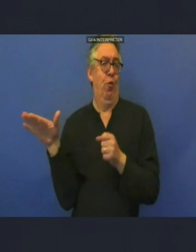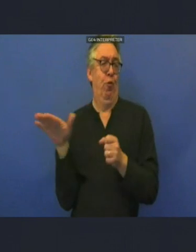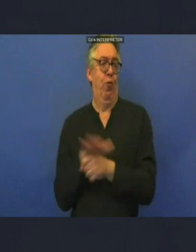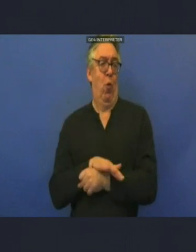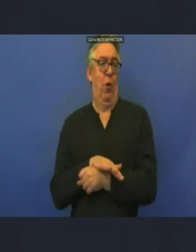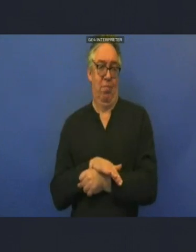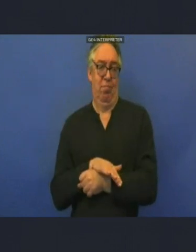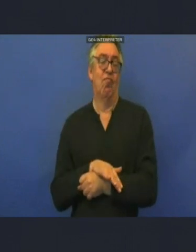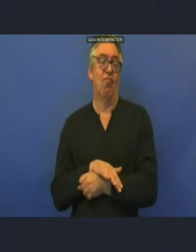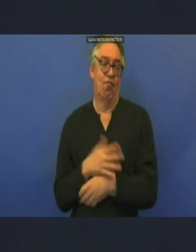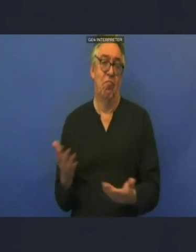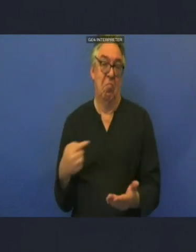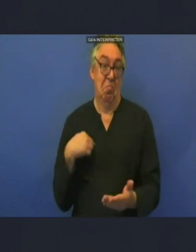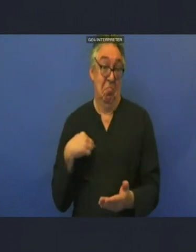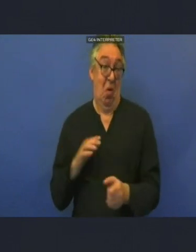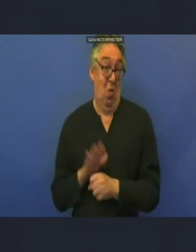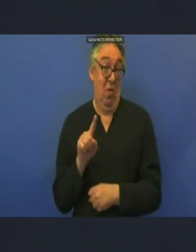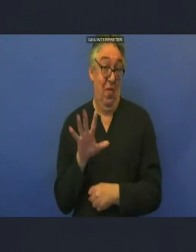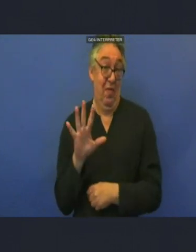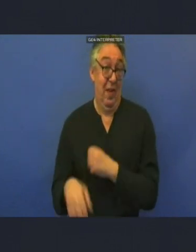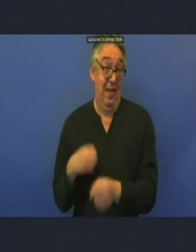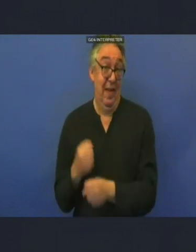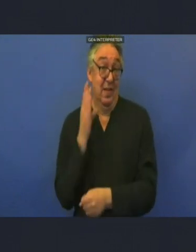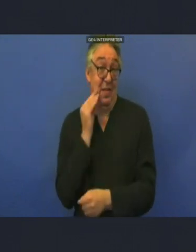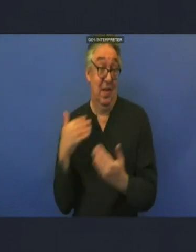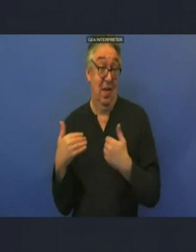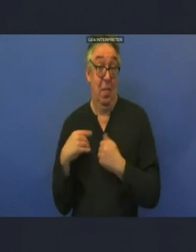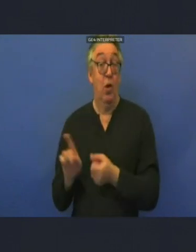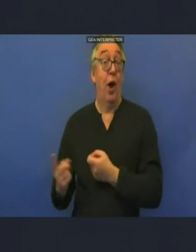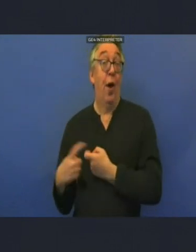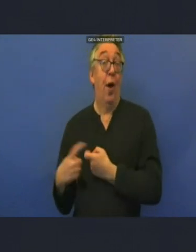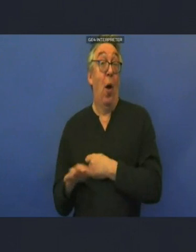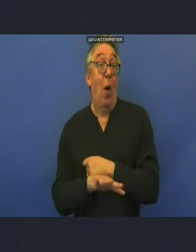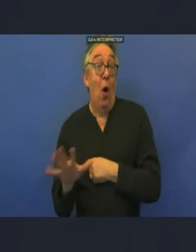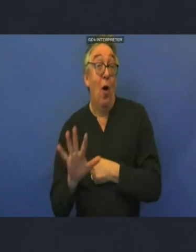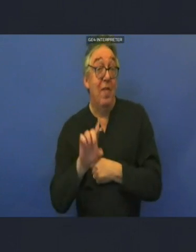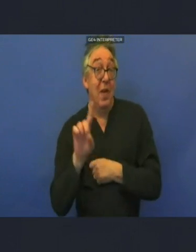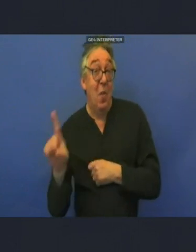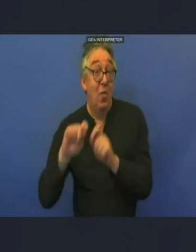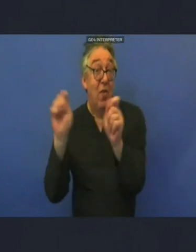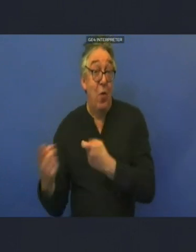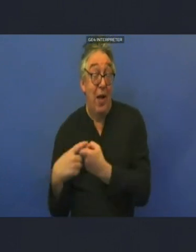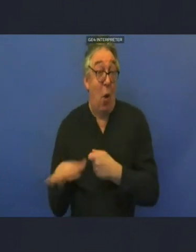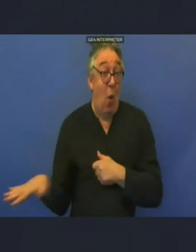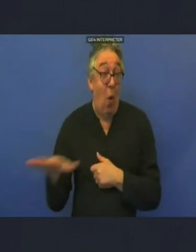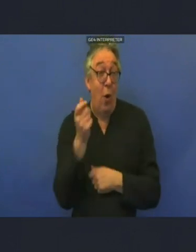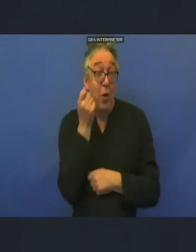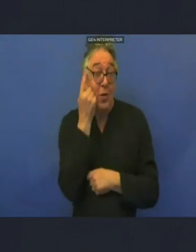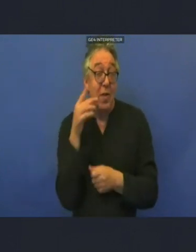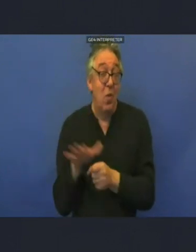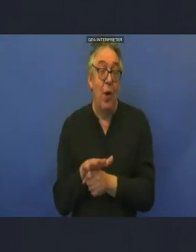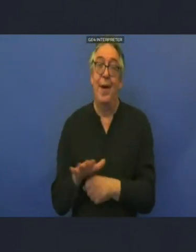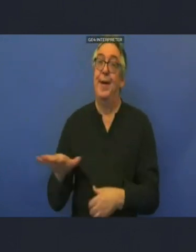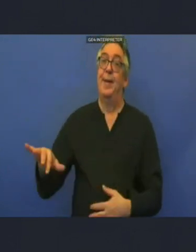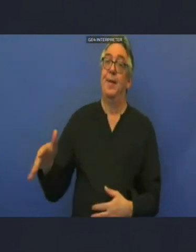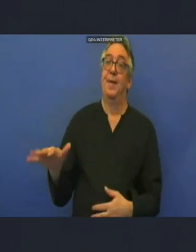than 15 years now. But it was not easy. So we decided to really awareness, and this is